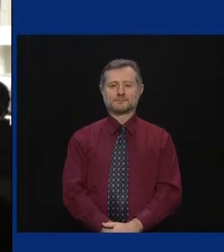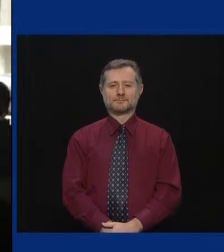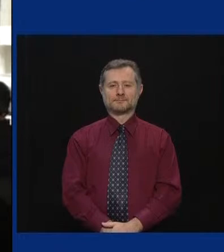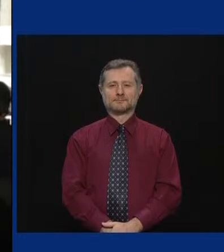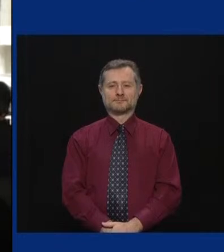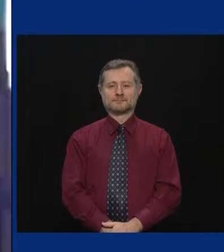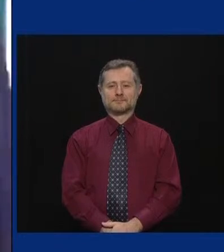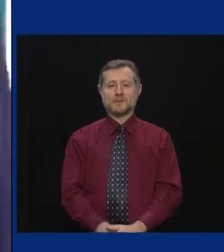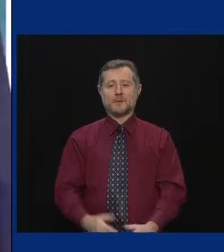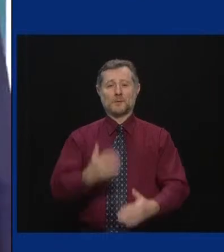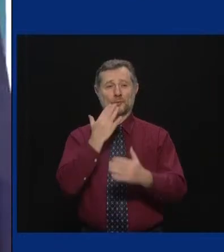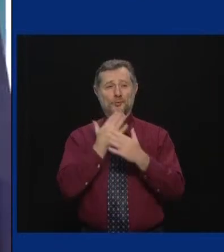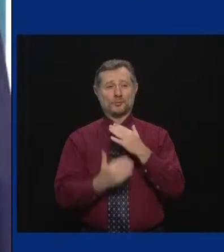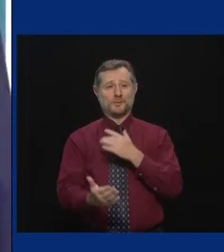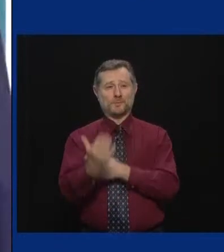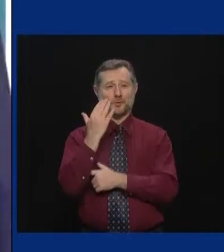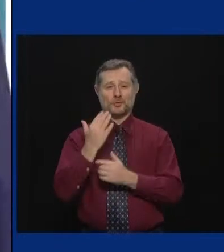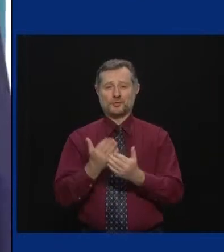Good morning.